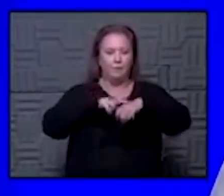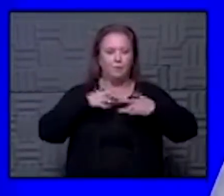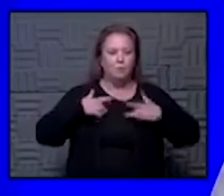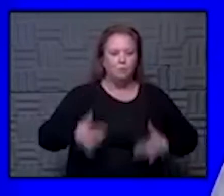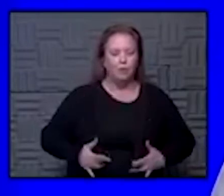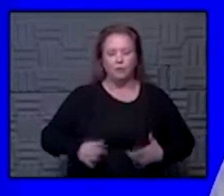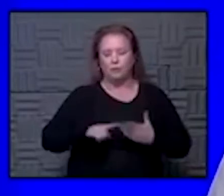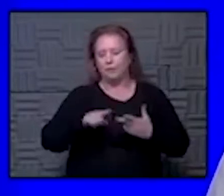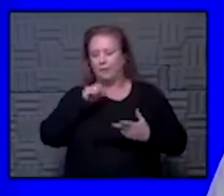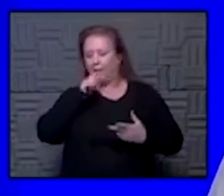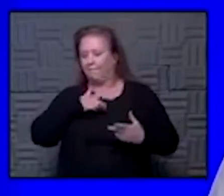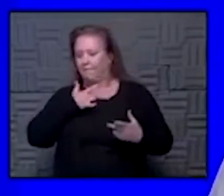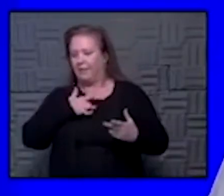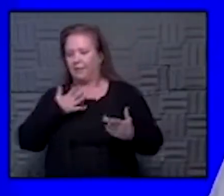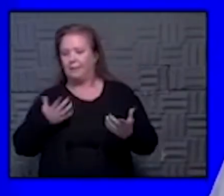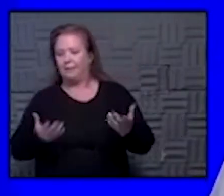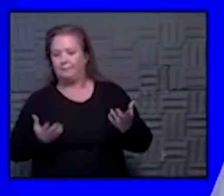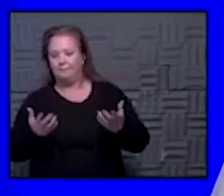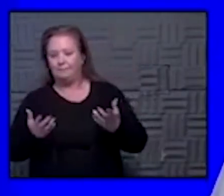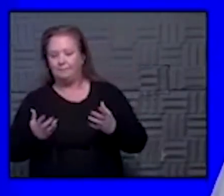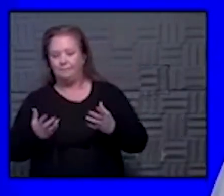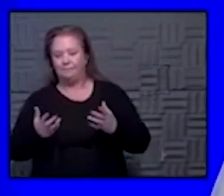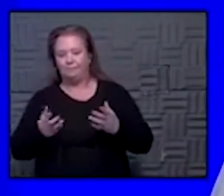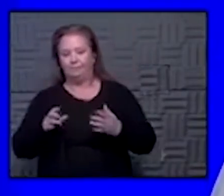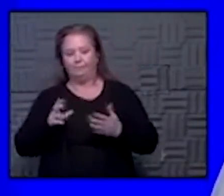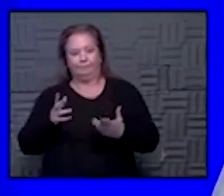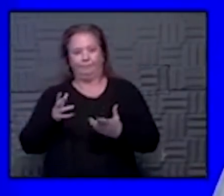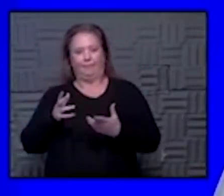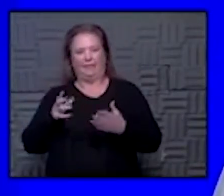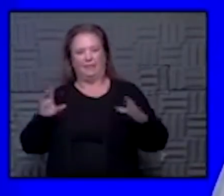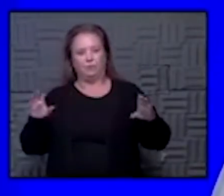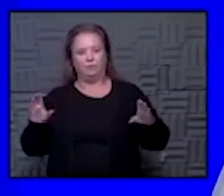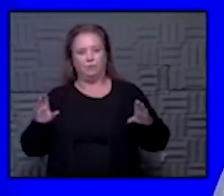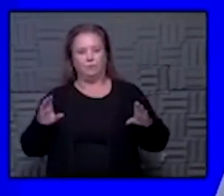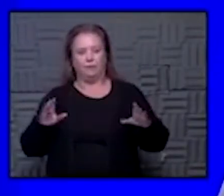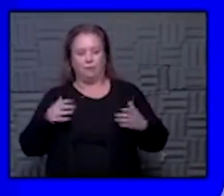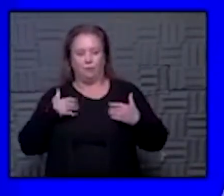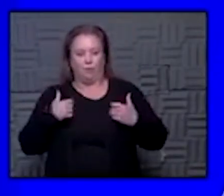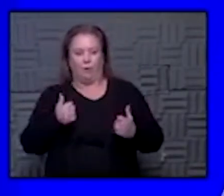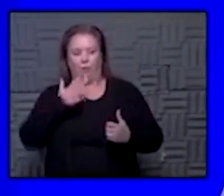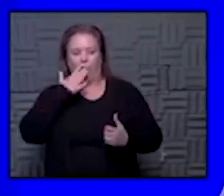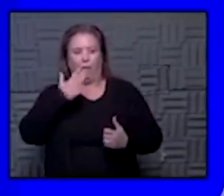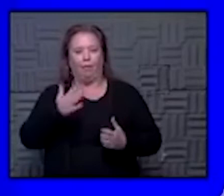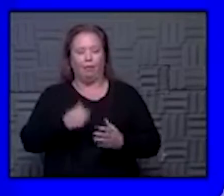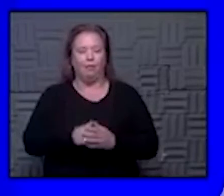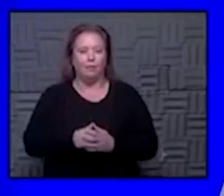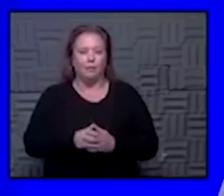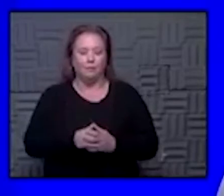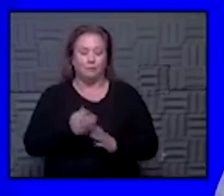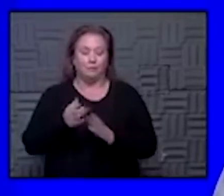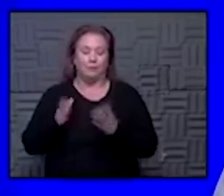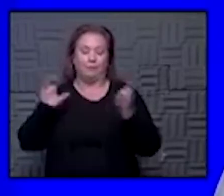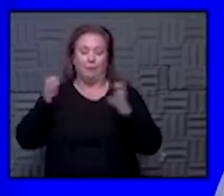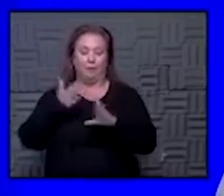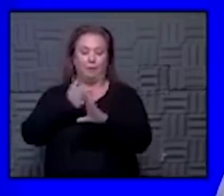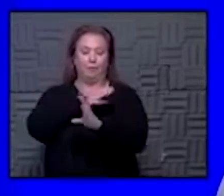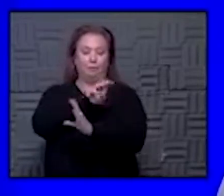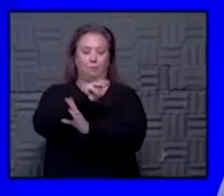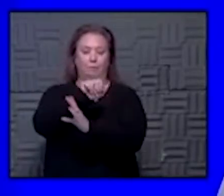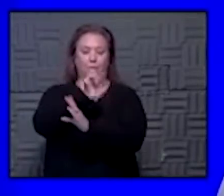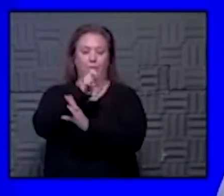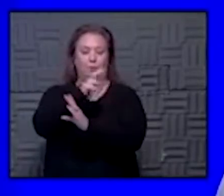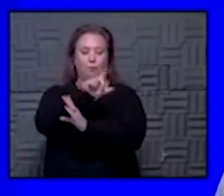not feeling like they are doing as well prior to, prior to March